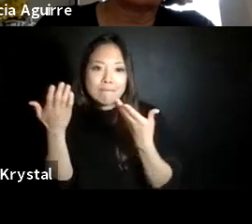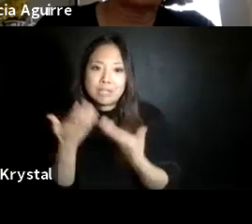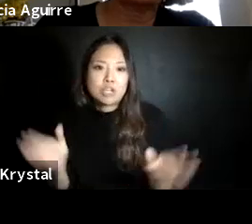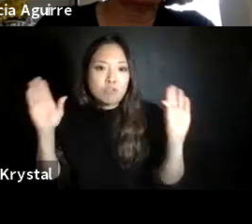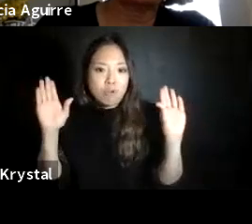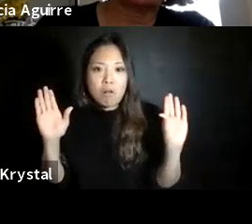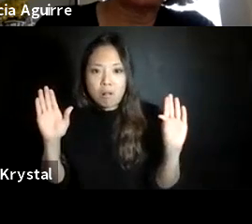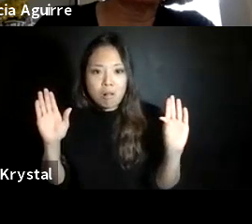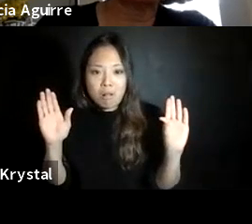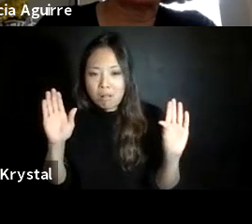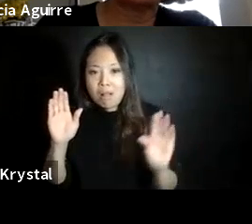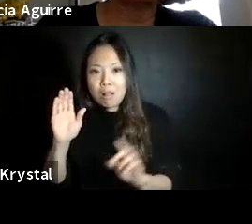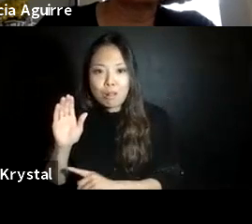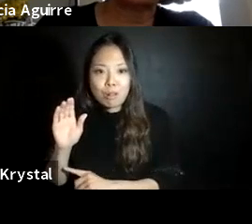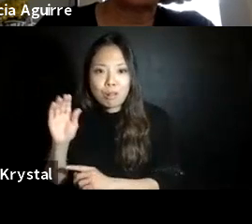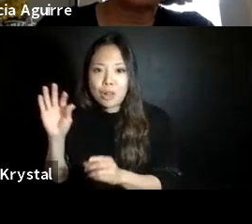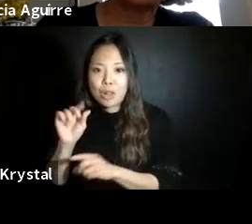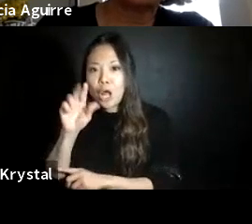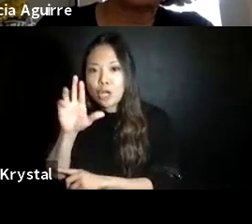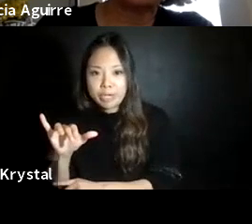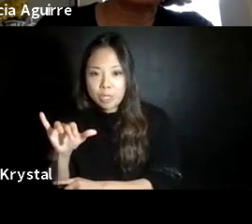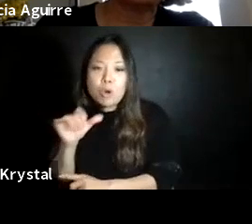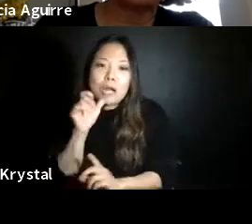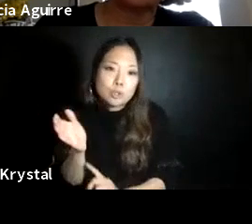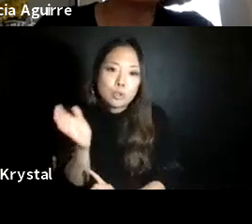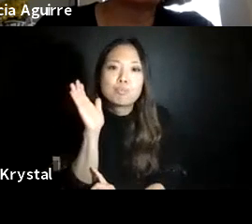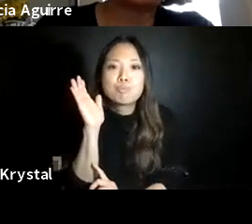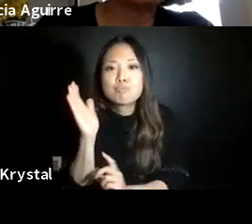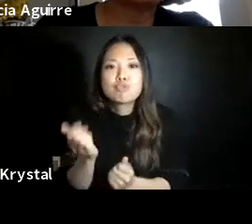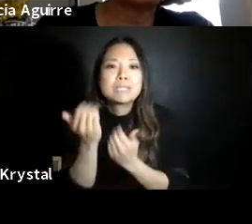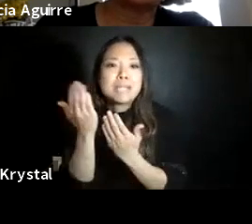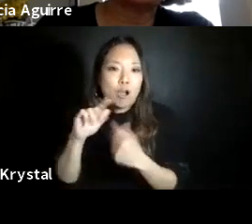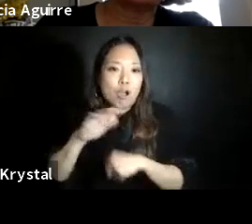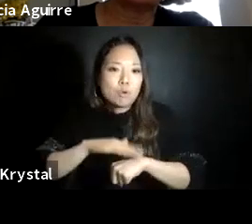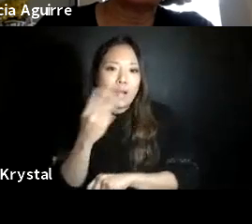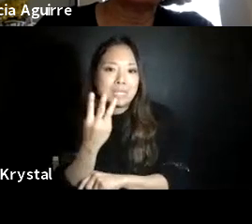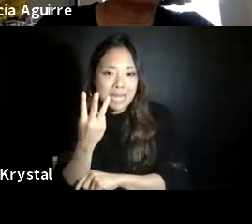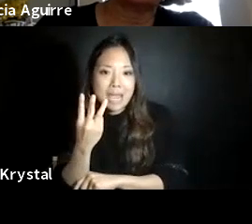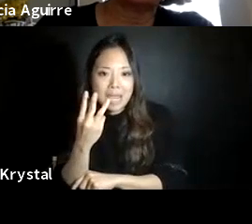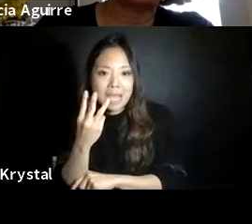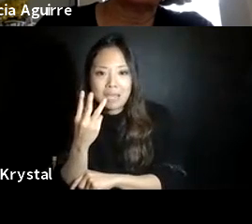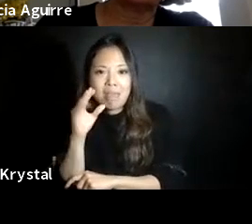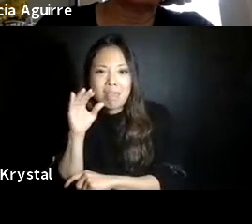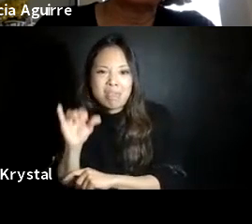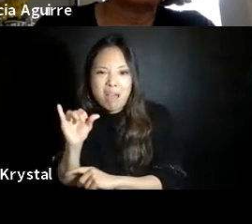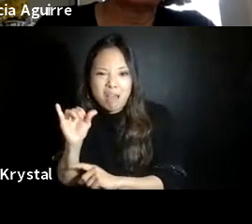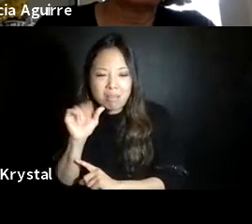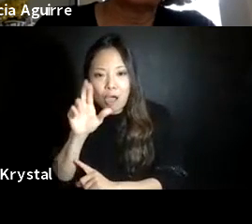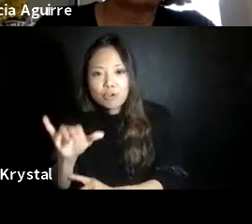to present as an option an at-large lottery is what I hear. That's what I'm seeing. Thumbs up, I'm seeing heads nodding. So we